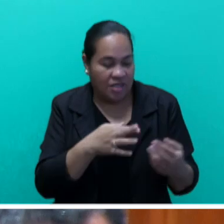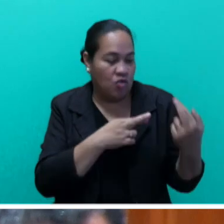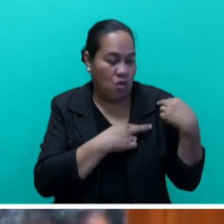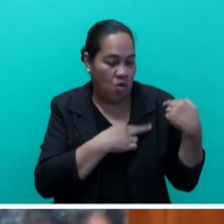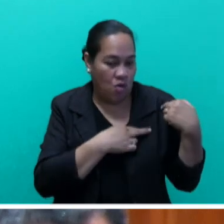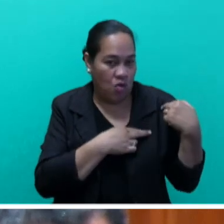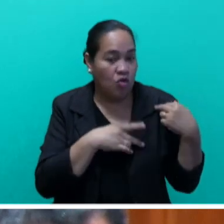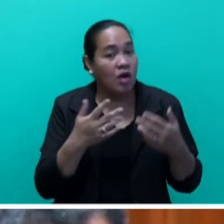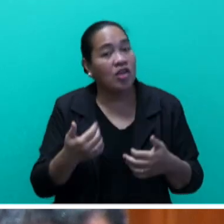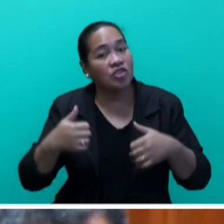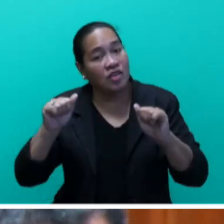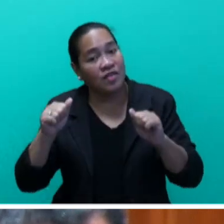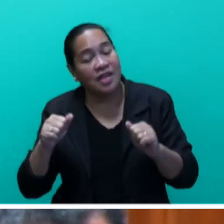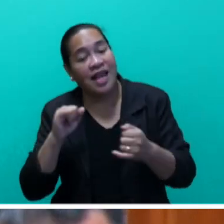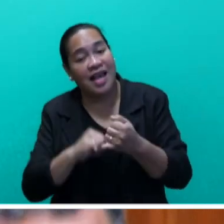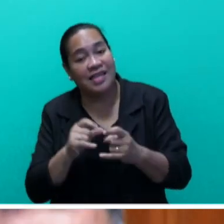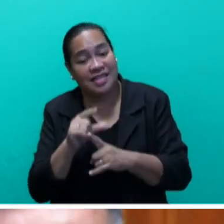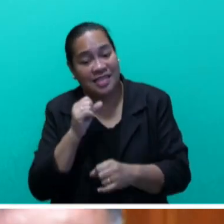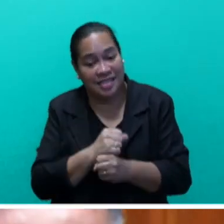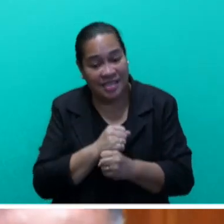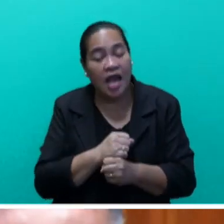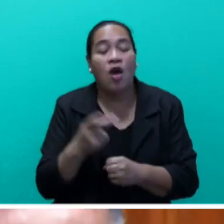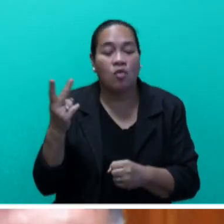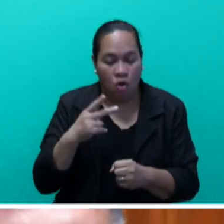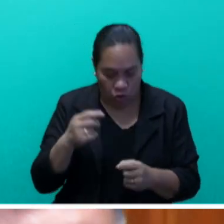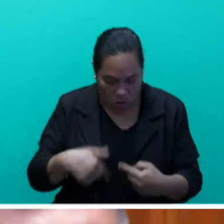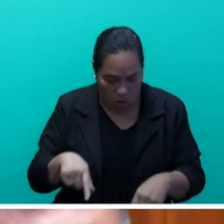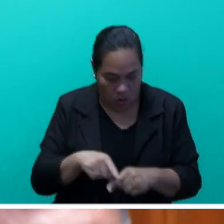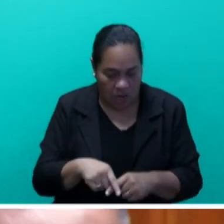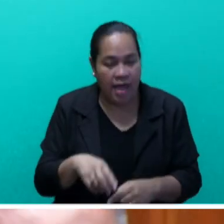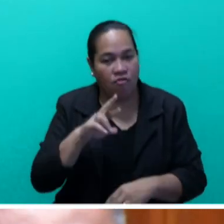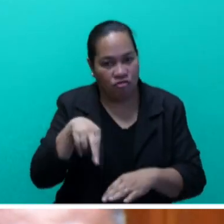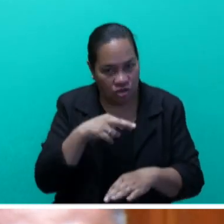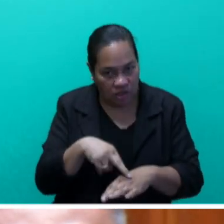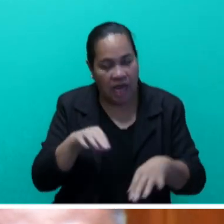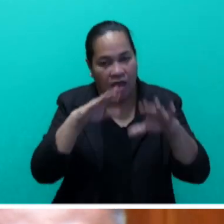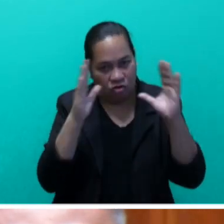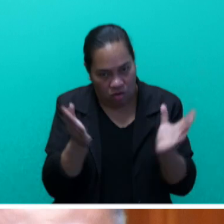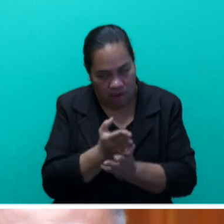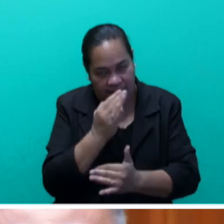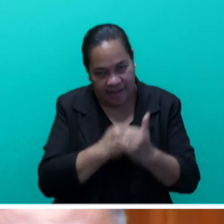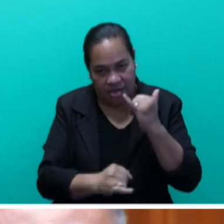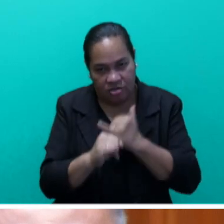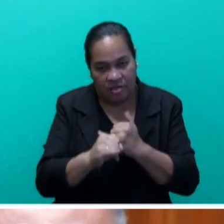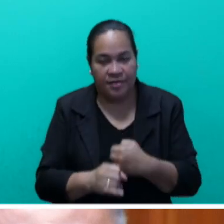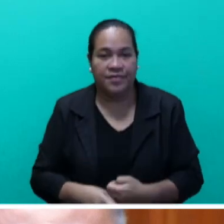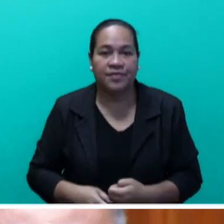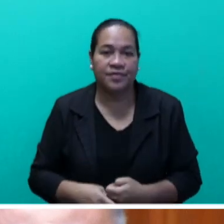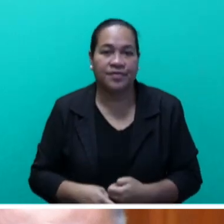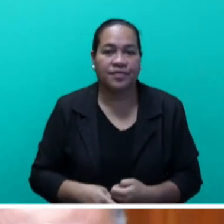in achieving sustainable development both locally and as part of the regional and global community. Mr. Speaker,